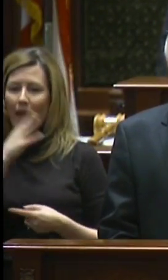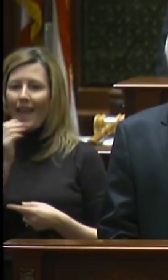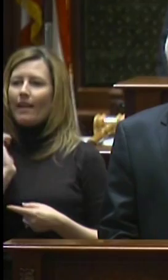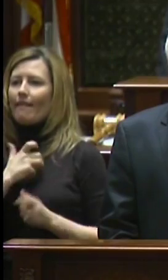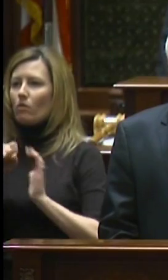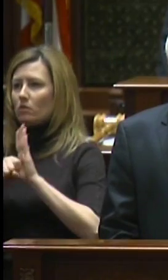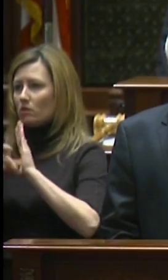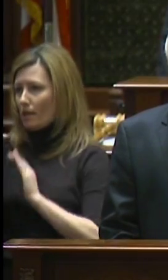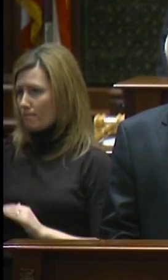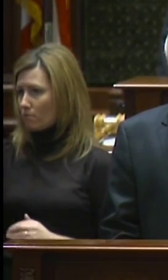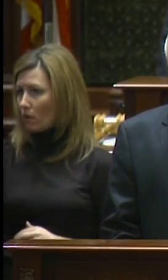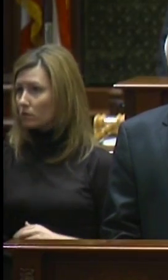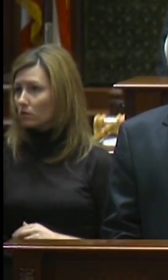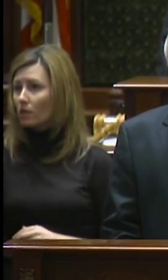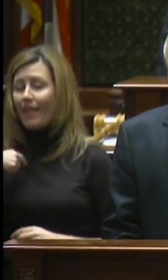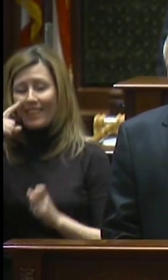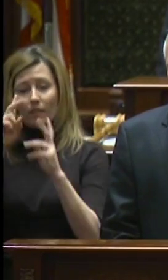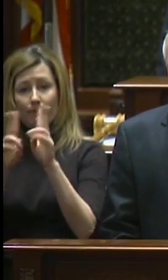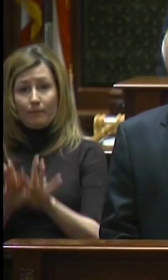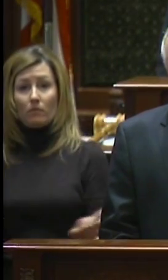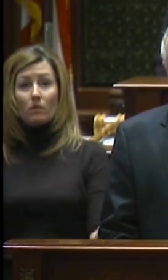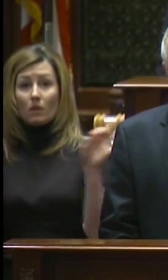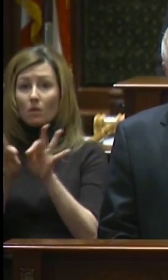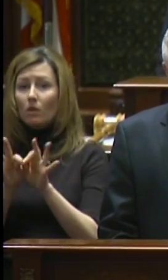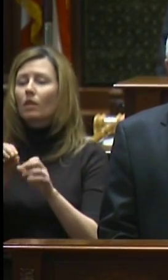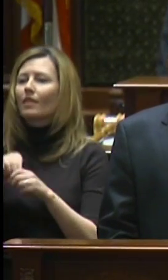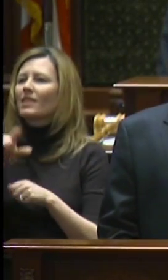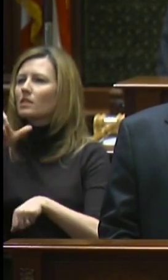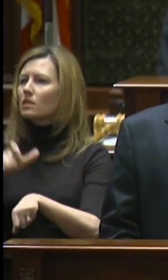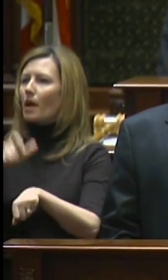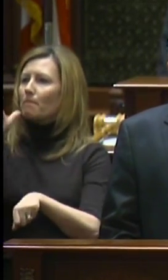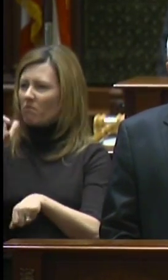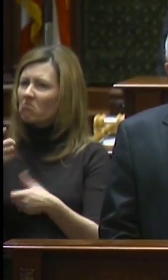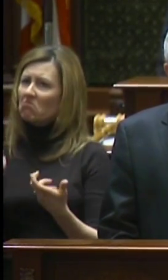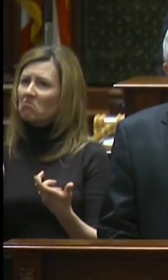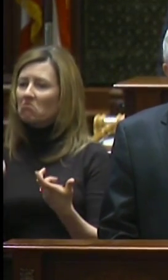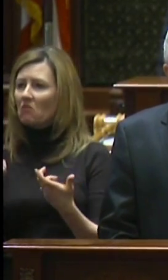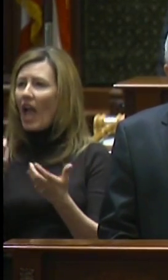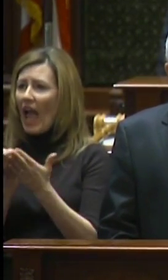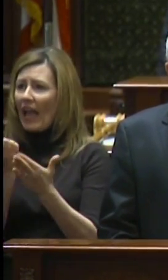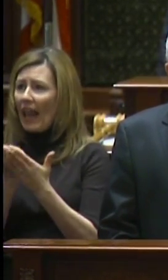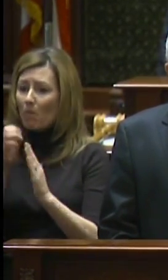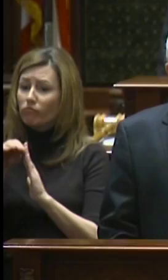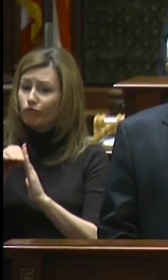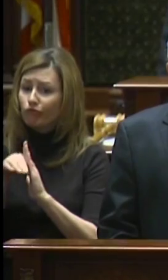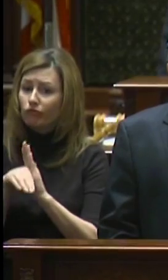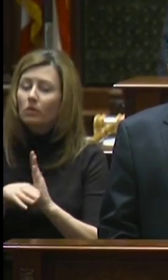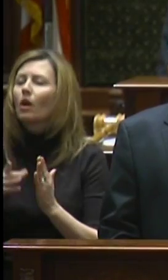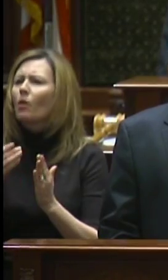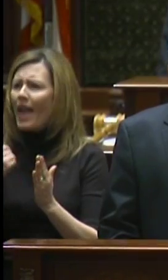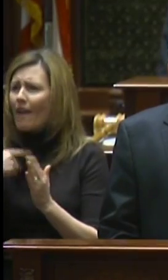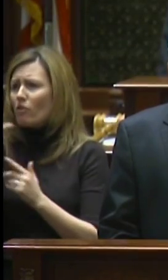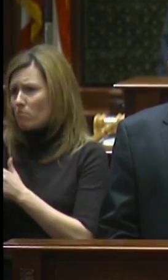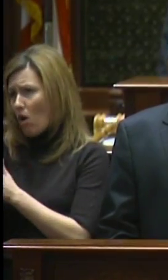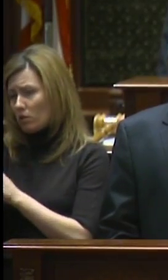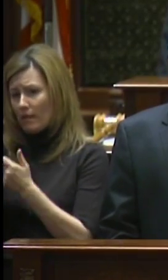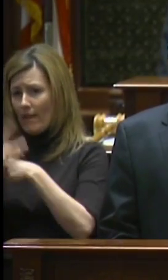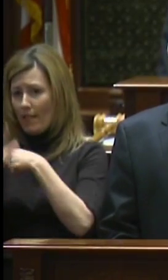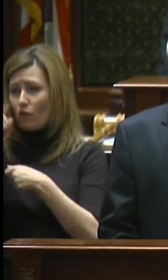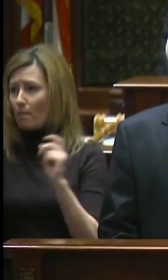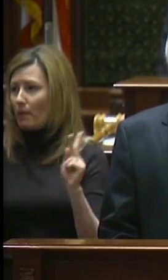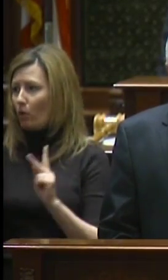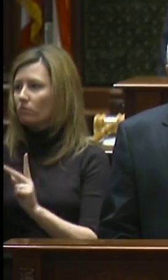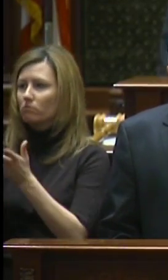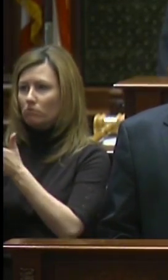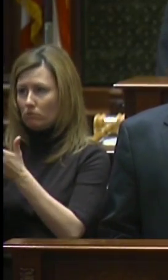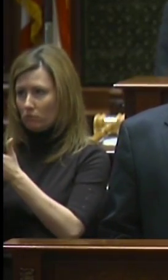parks. I think it's very, very important that in this time of economic recession, we have parks available for the people. And I made